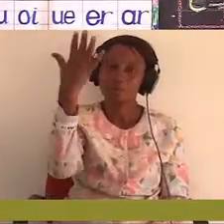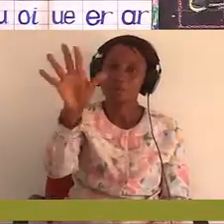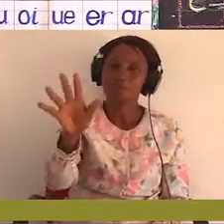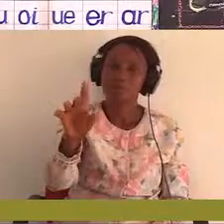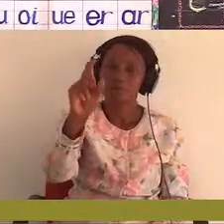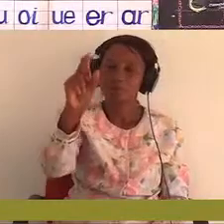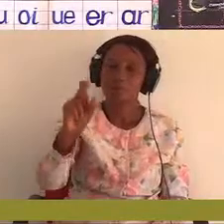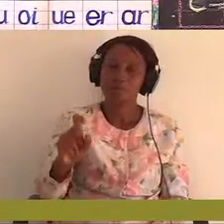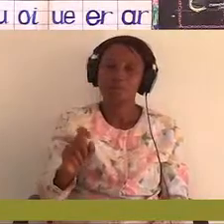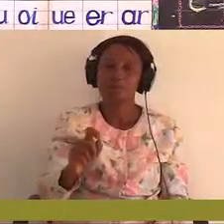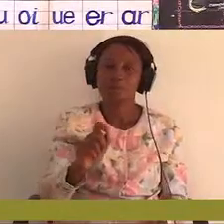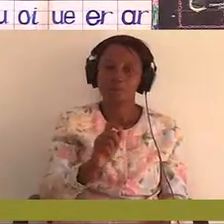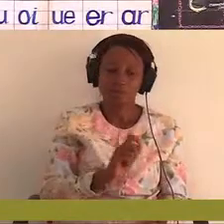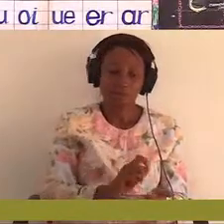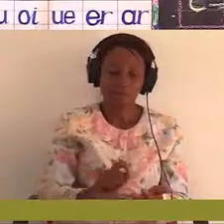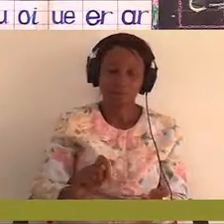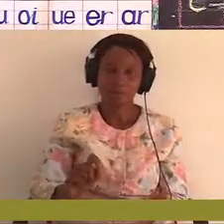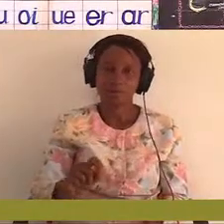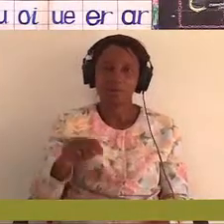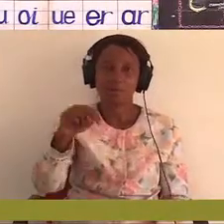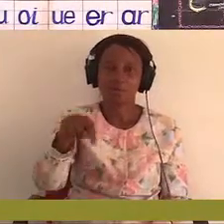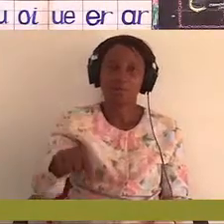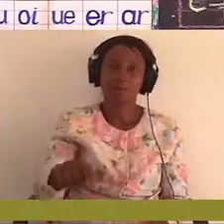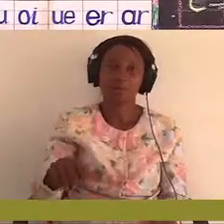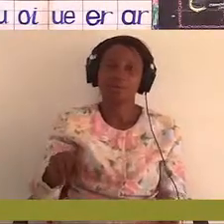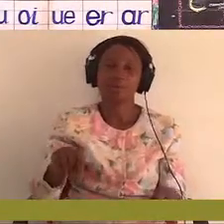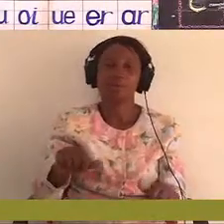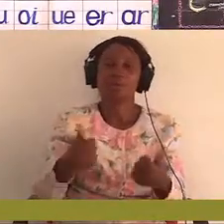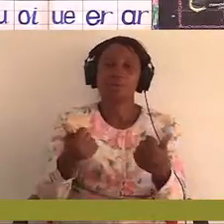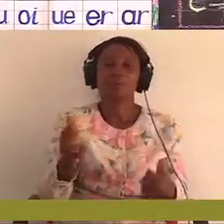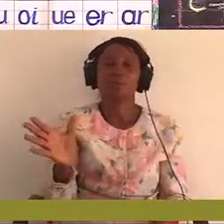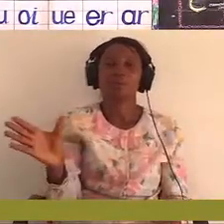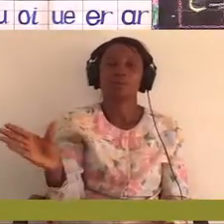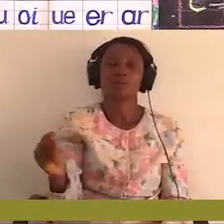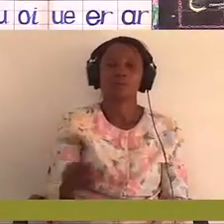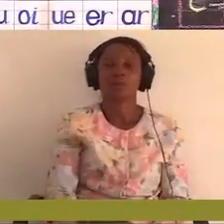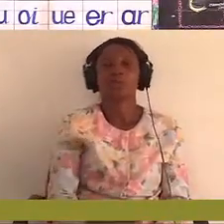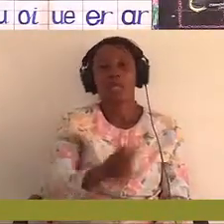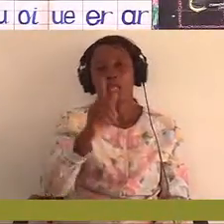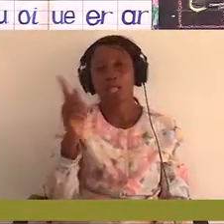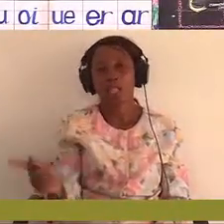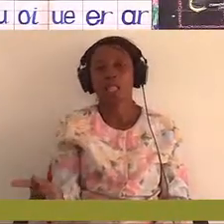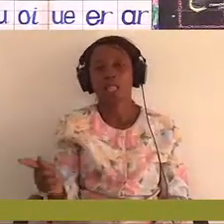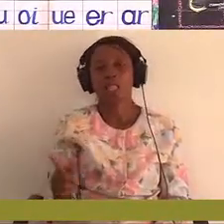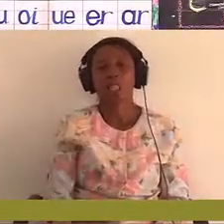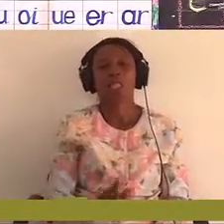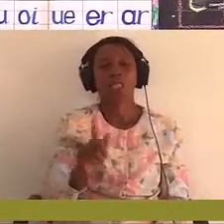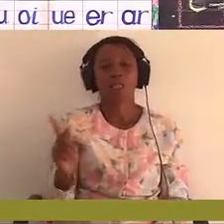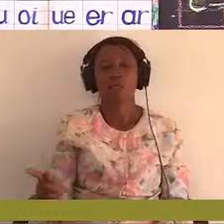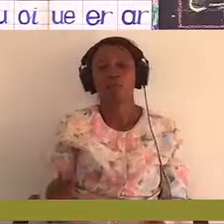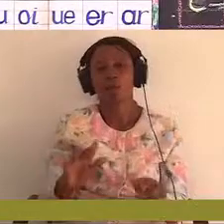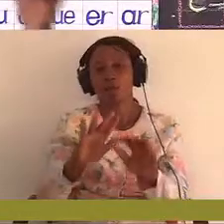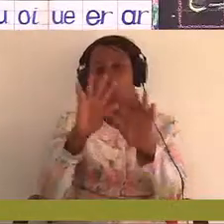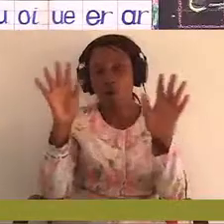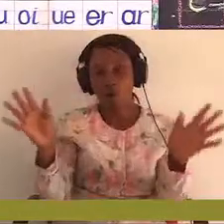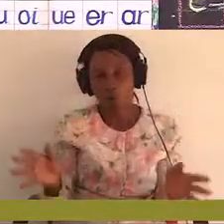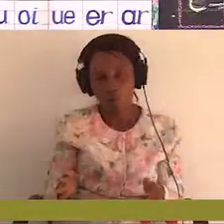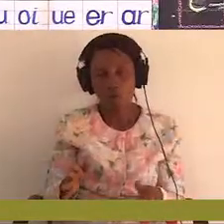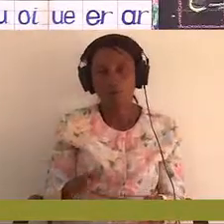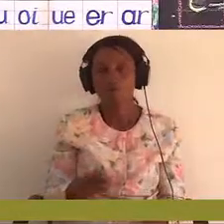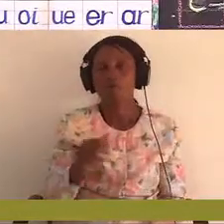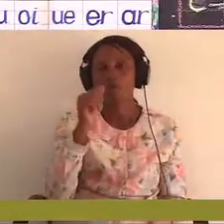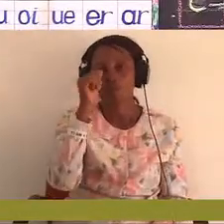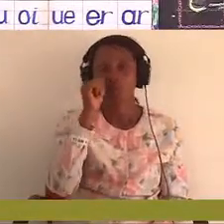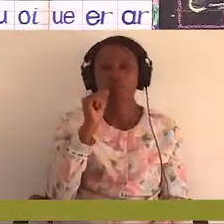that begins with the sound g. So now g is no longer a stranger. All of you